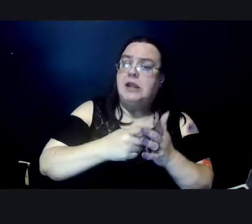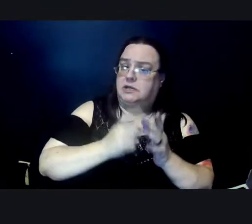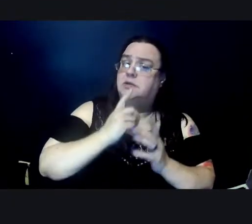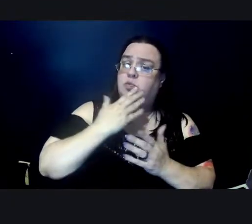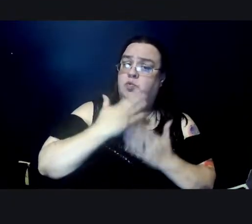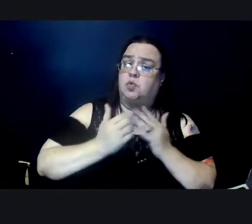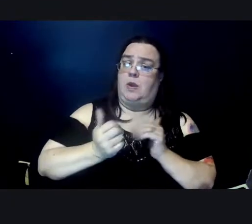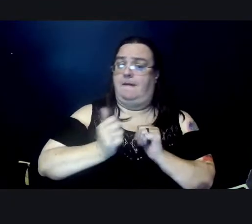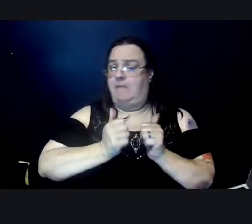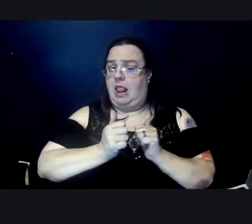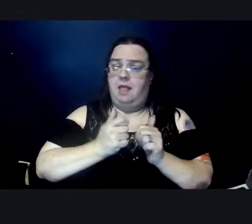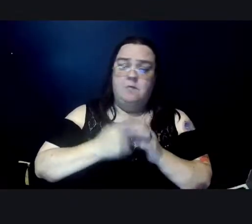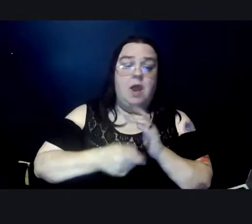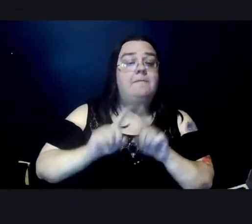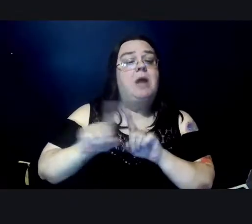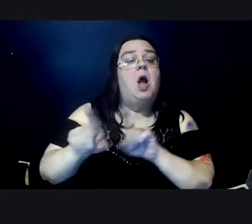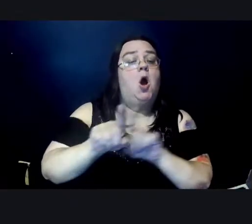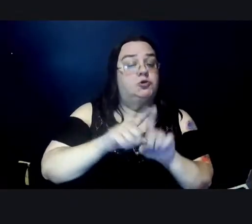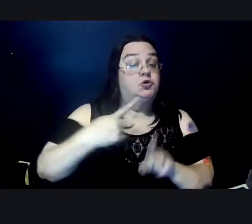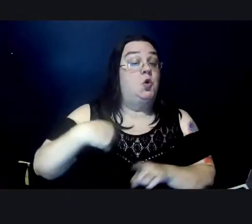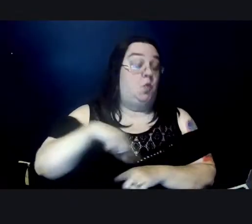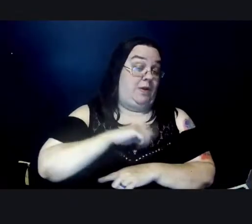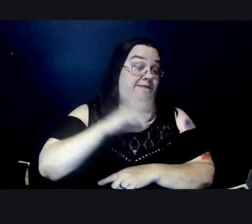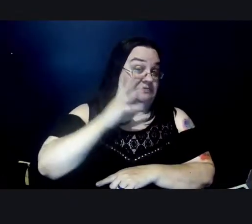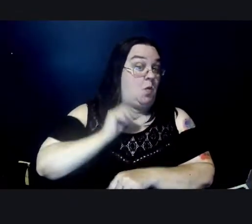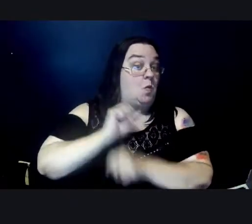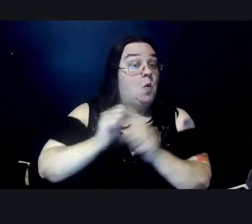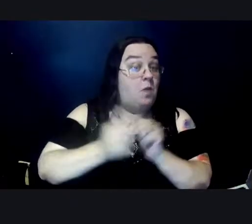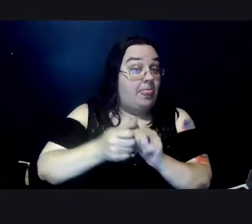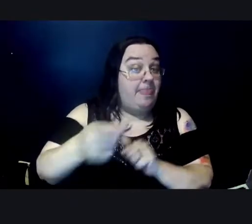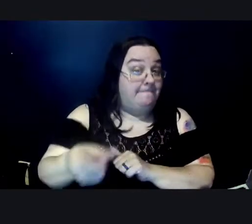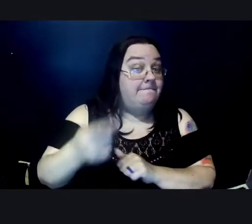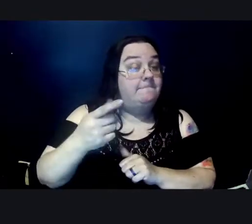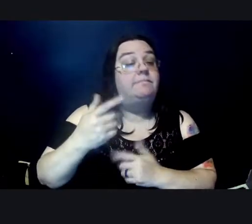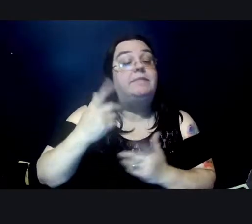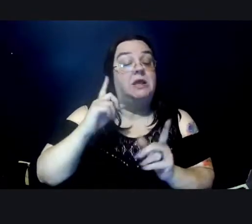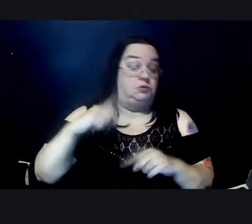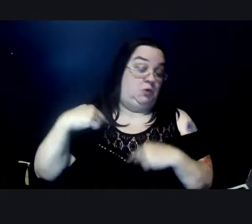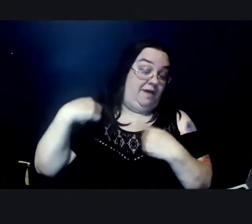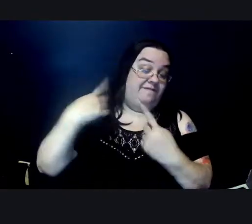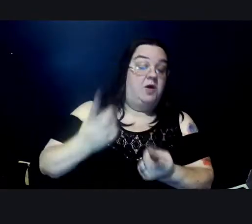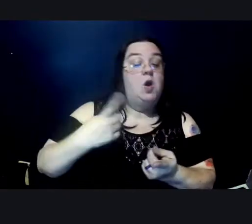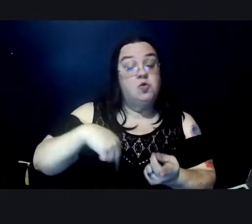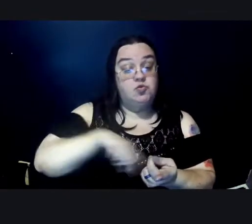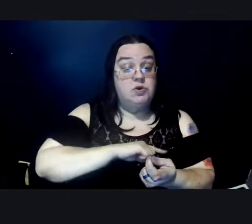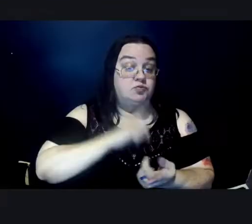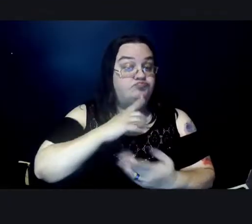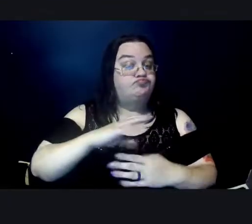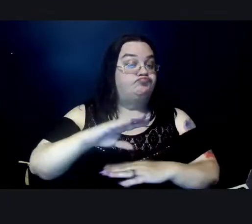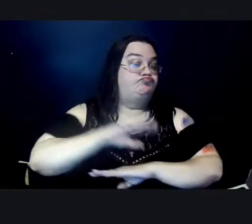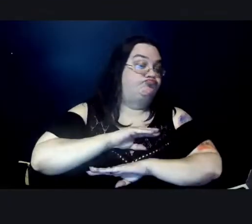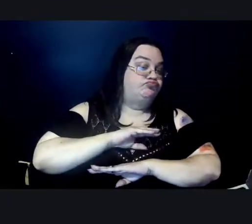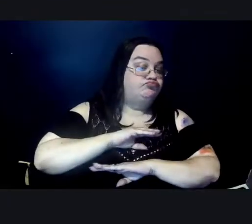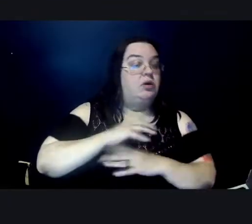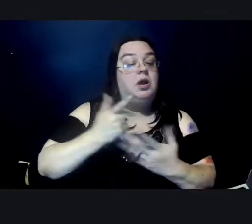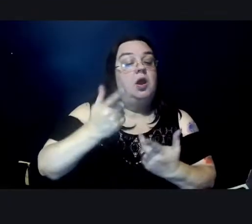have experience working with them. And so far, we've been very satisfied. But as you can see, they did go through and price out